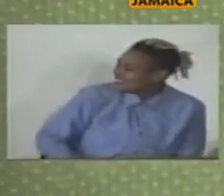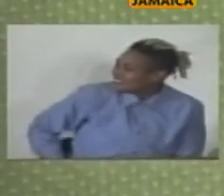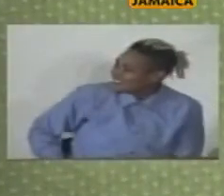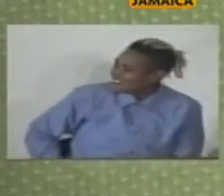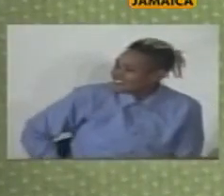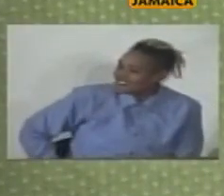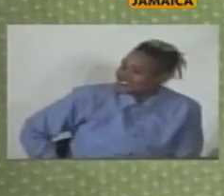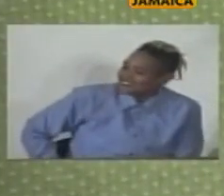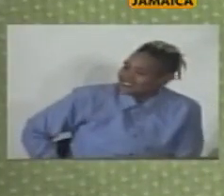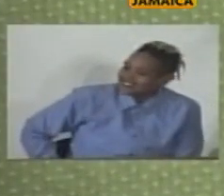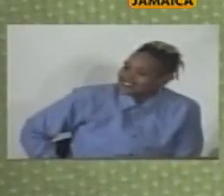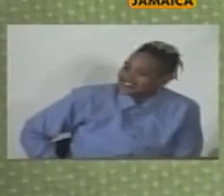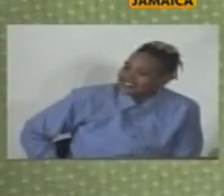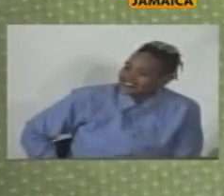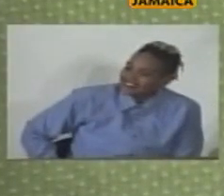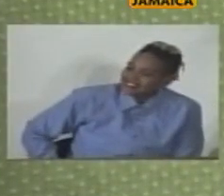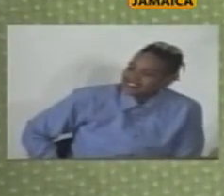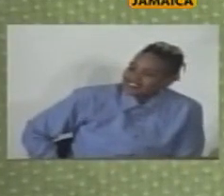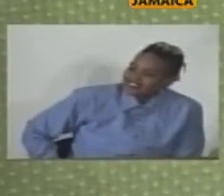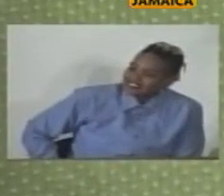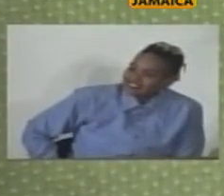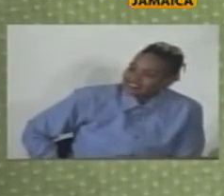Members, I must.